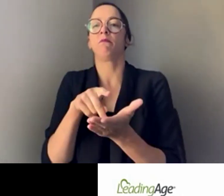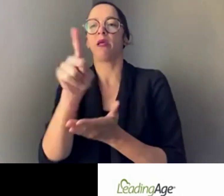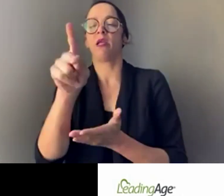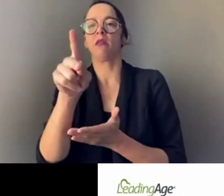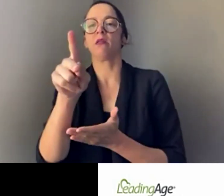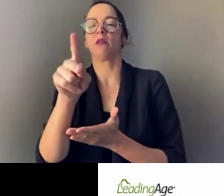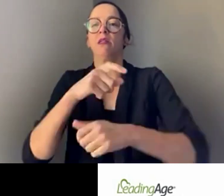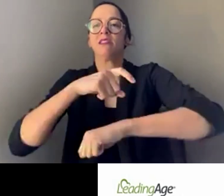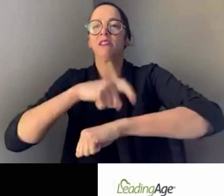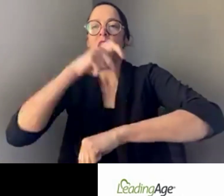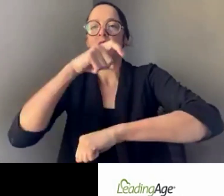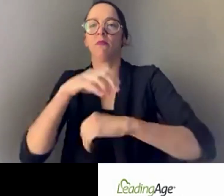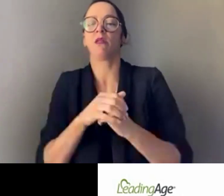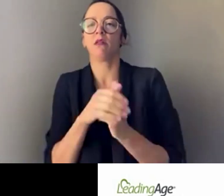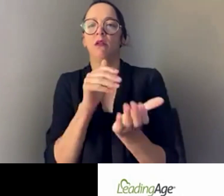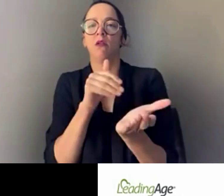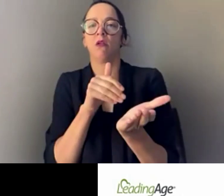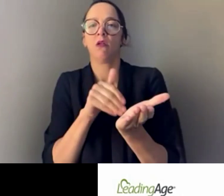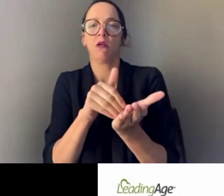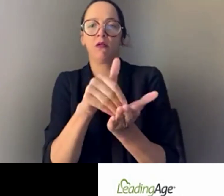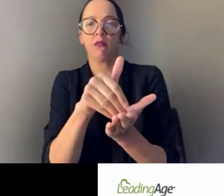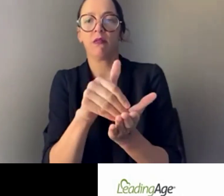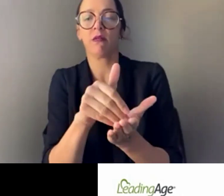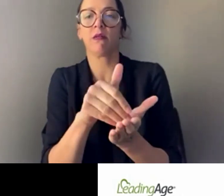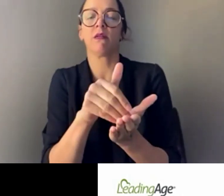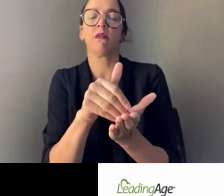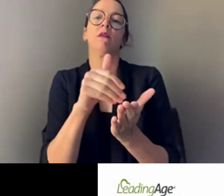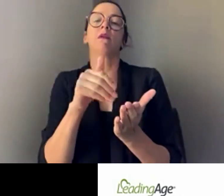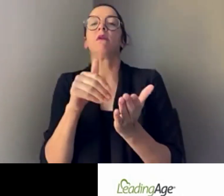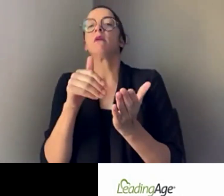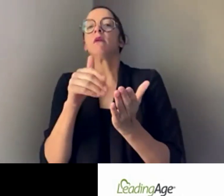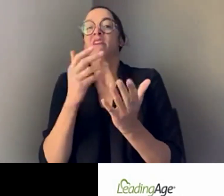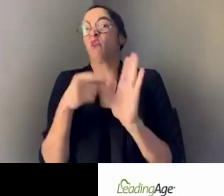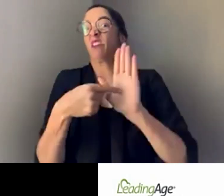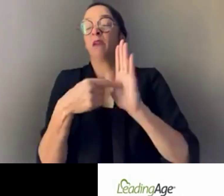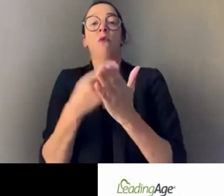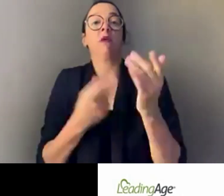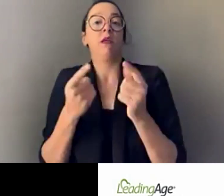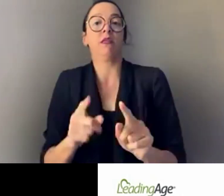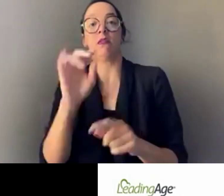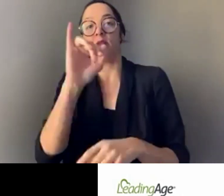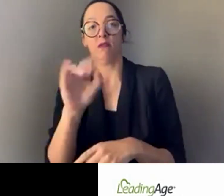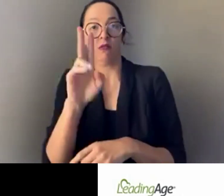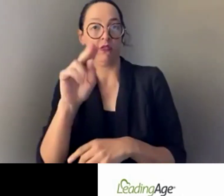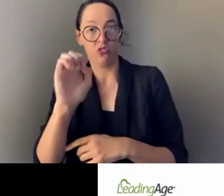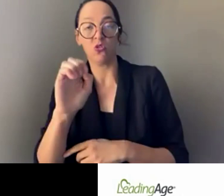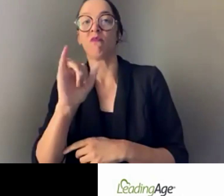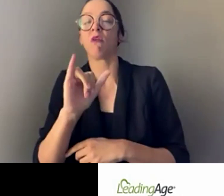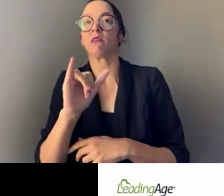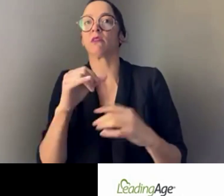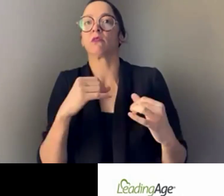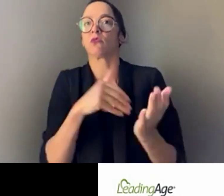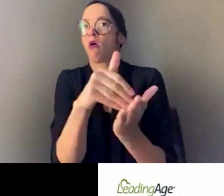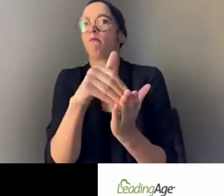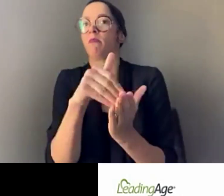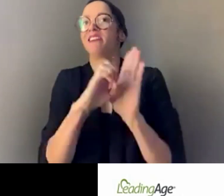often the example she gave for April, May, and June is a very common example that we hear. And recently we heard a 7-month